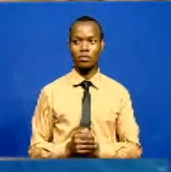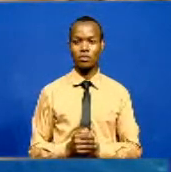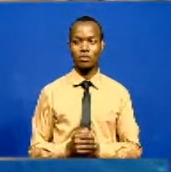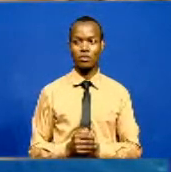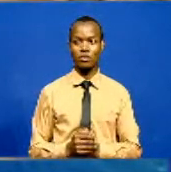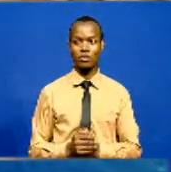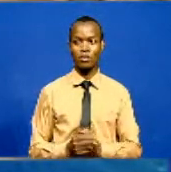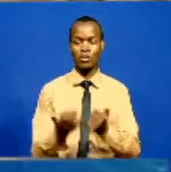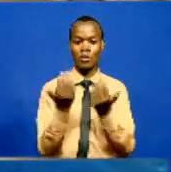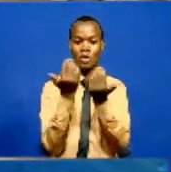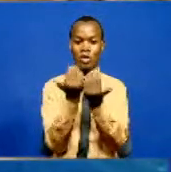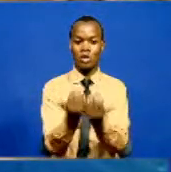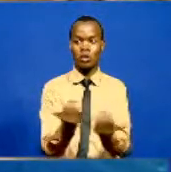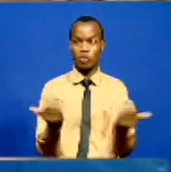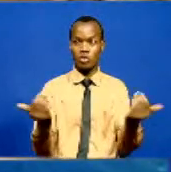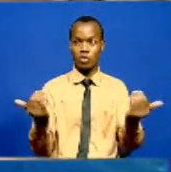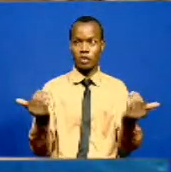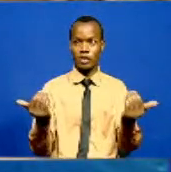Children,